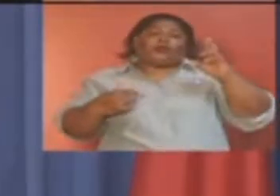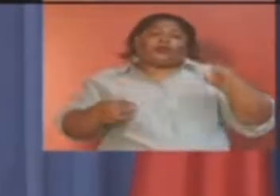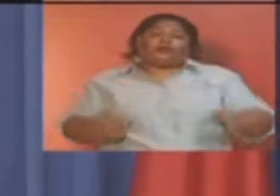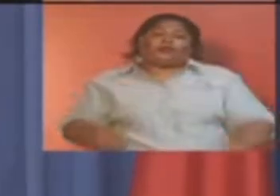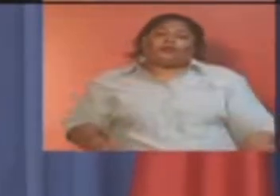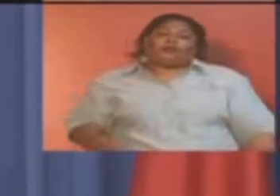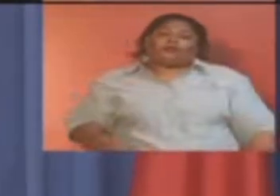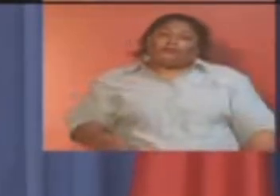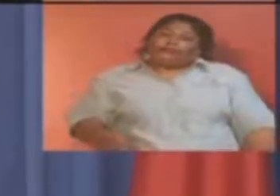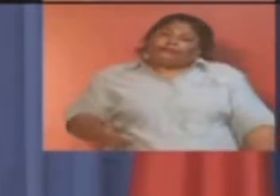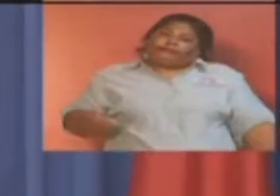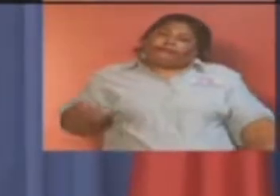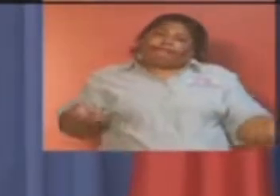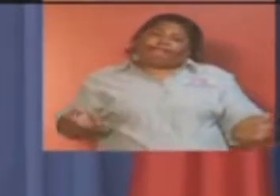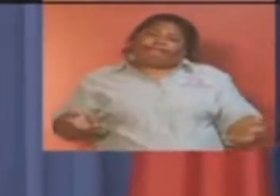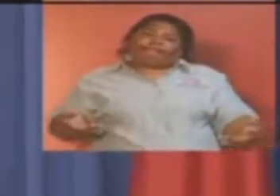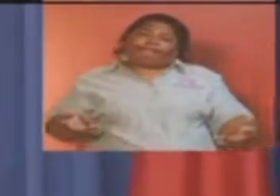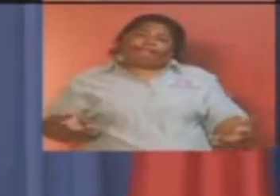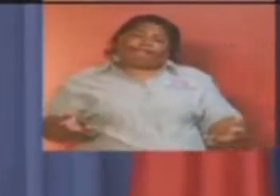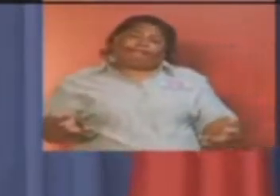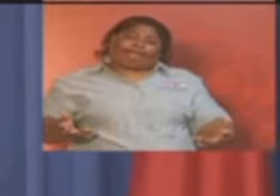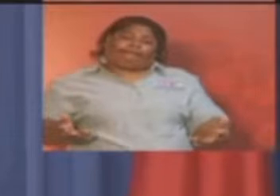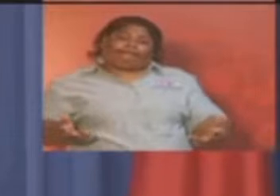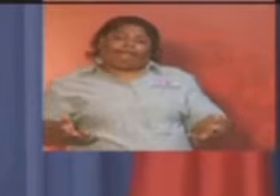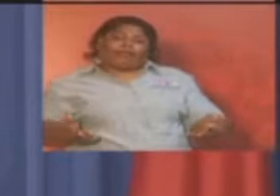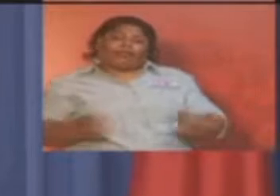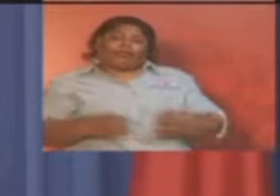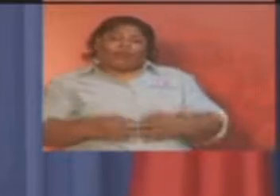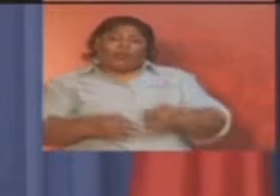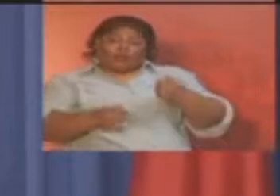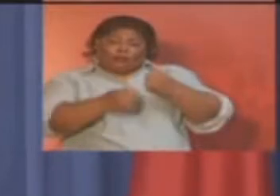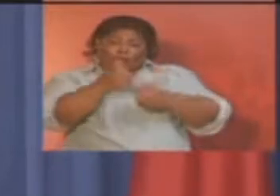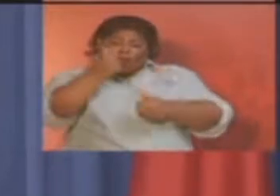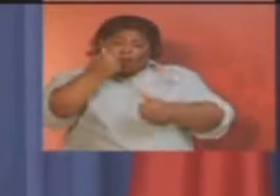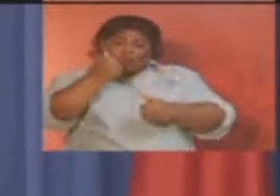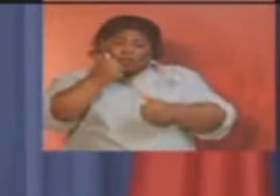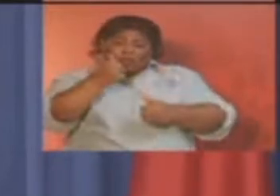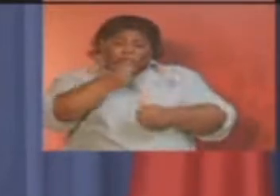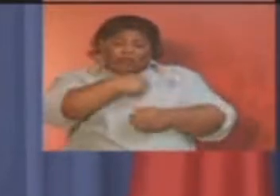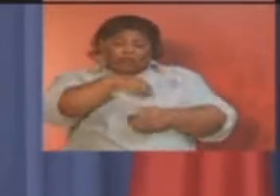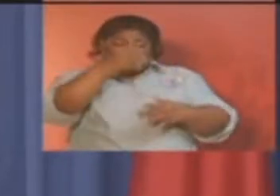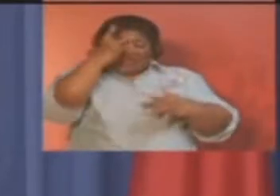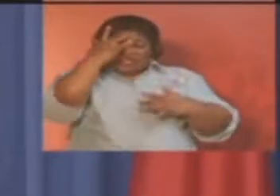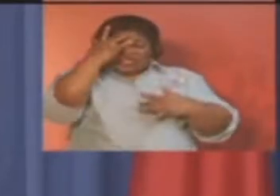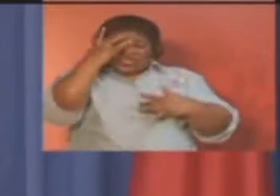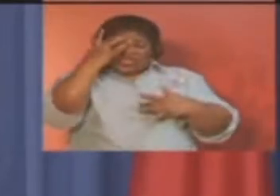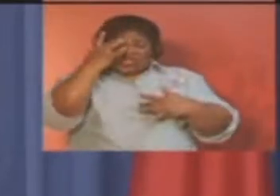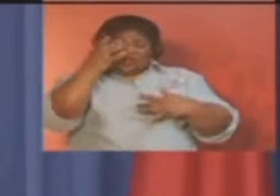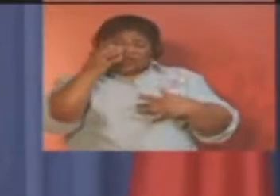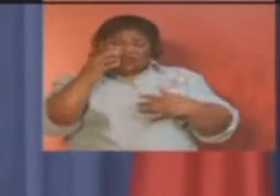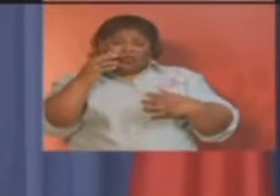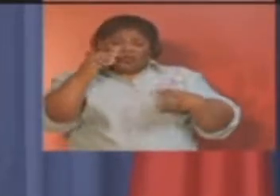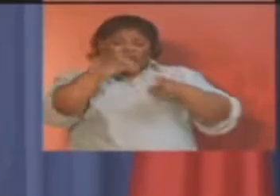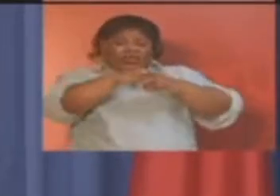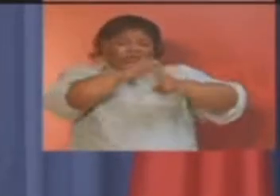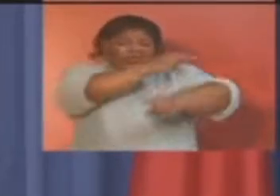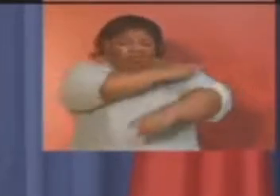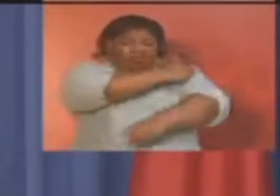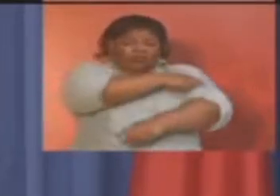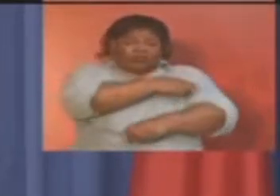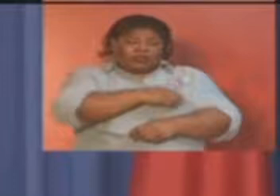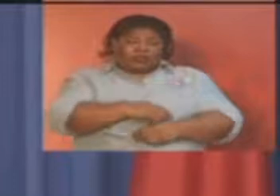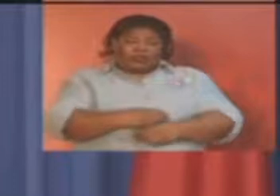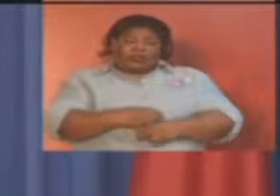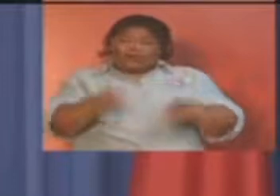proportion. The vast proportion of our patients are now coming in